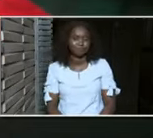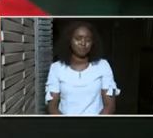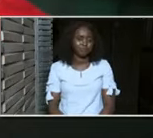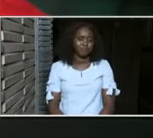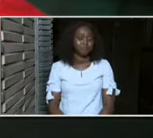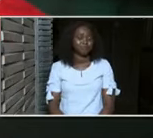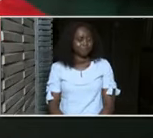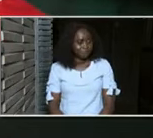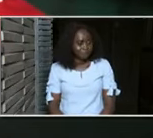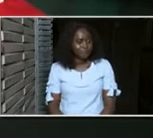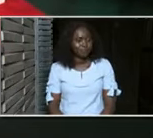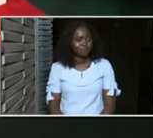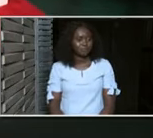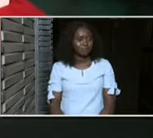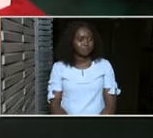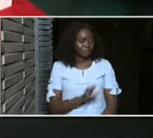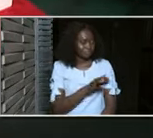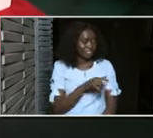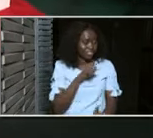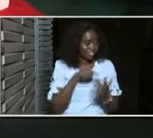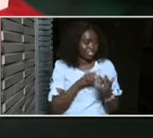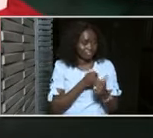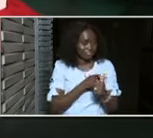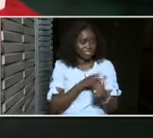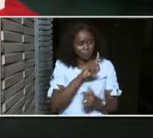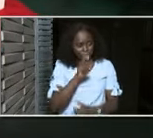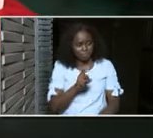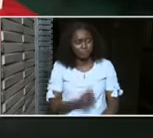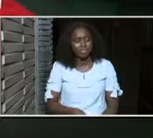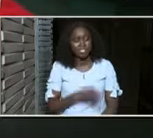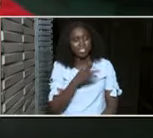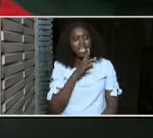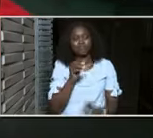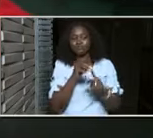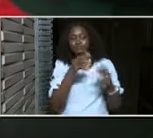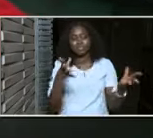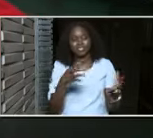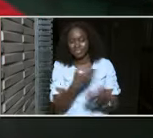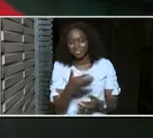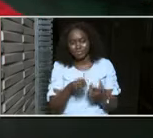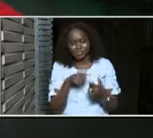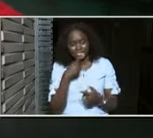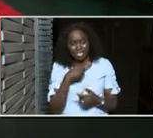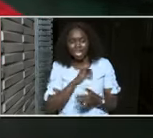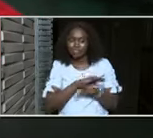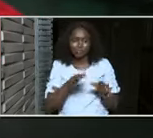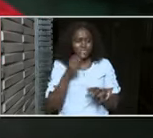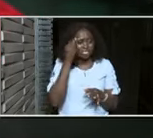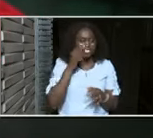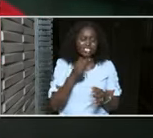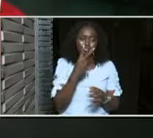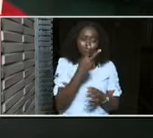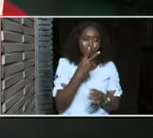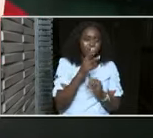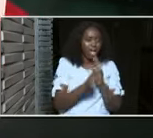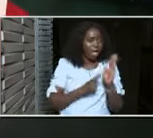questions. Okay, thank you very much. You see, this first question, there are too many things to say. And I don't think even the 2 hours are enough